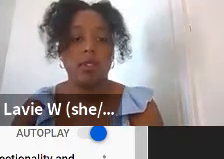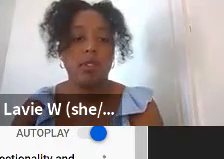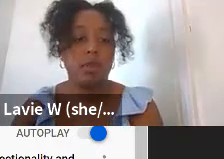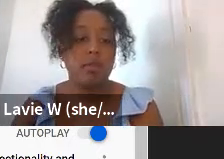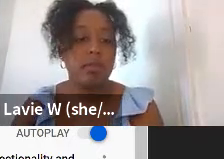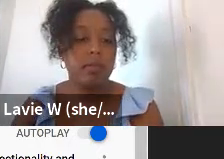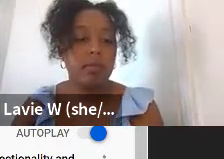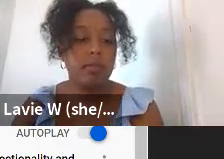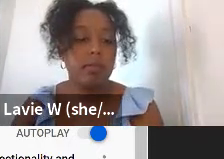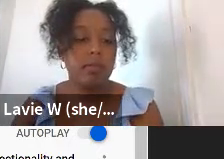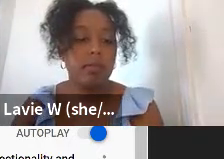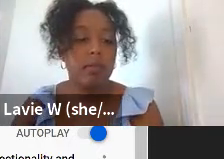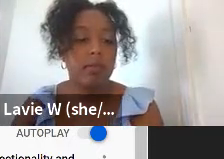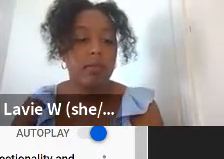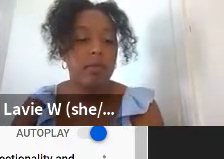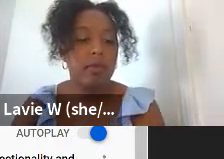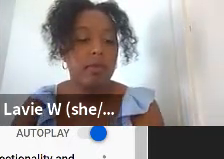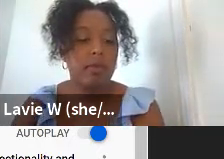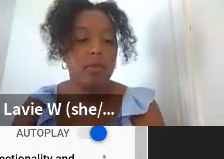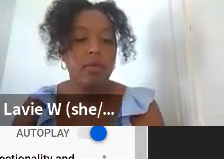Intersectionality is a way of understanding.